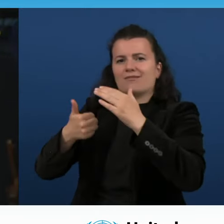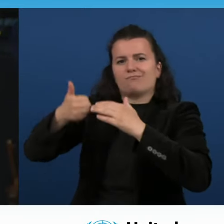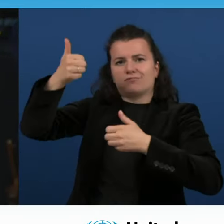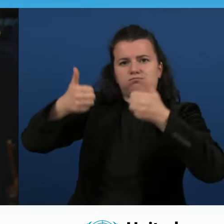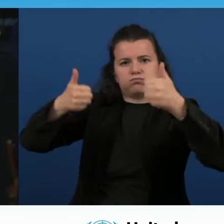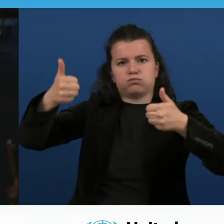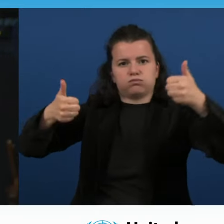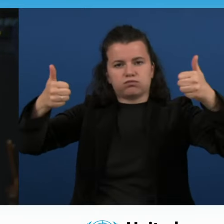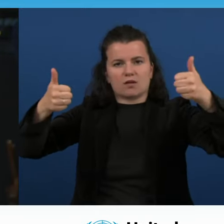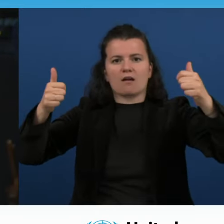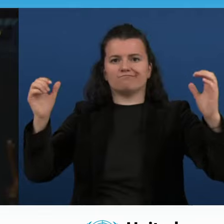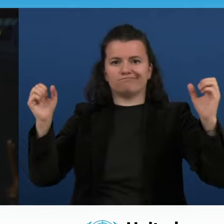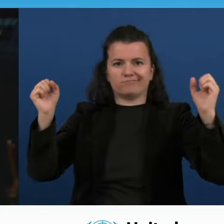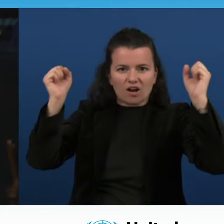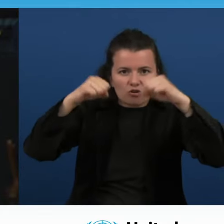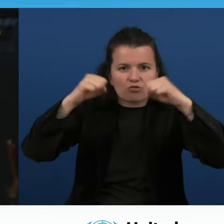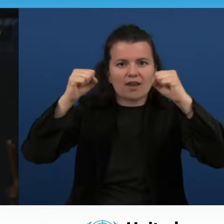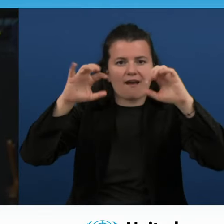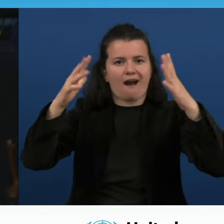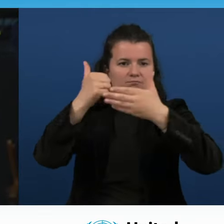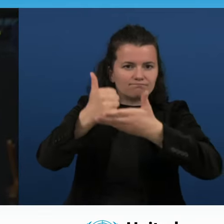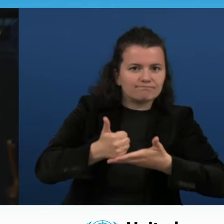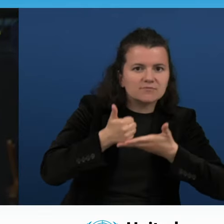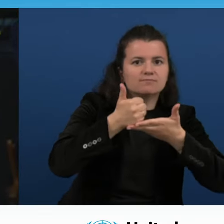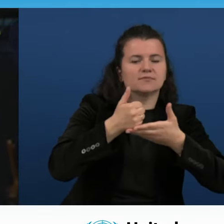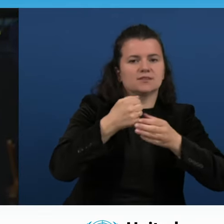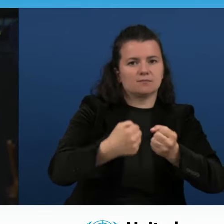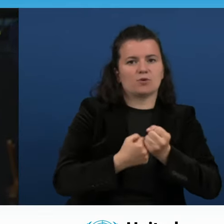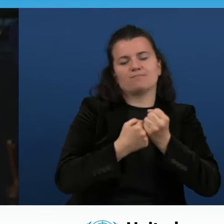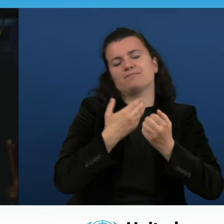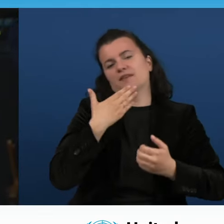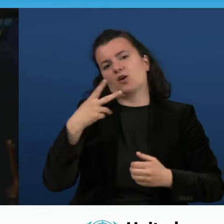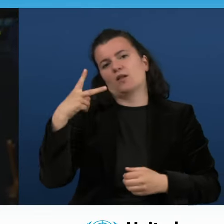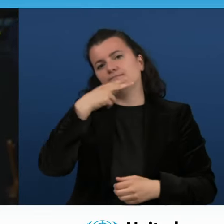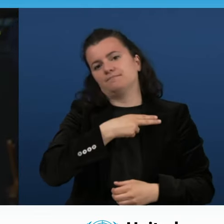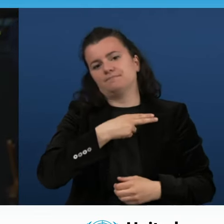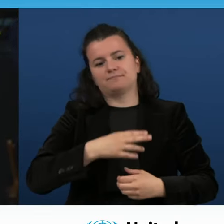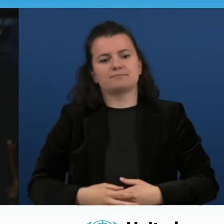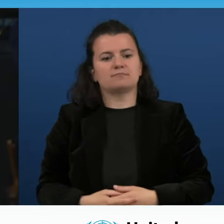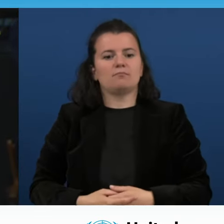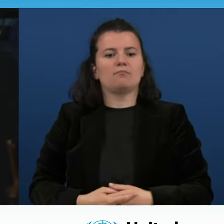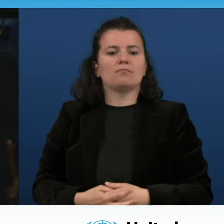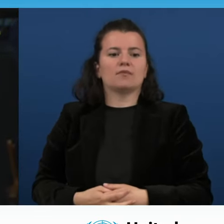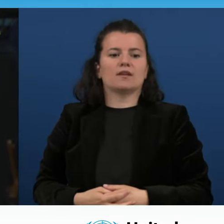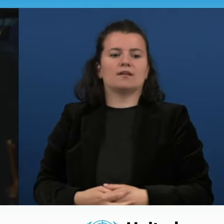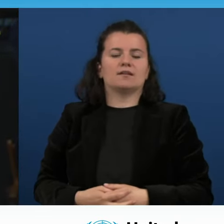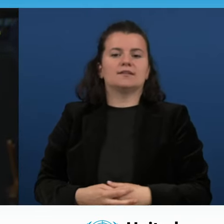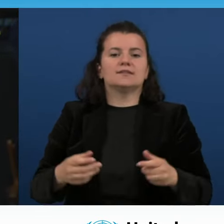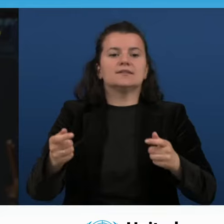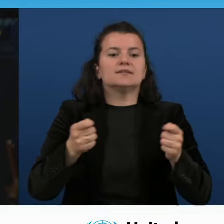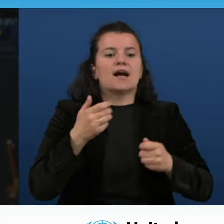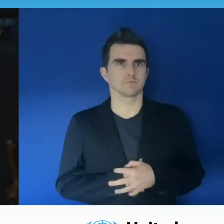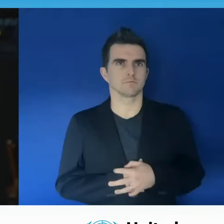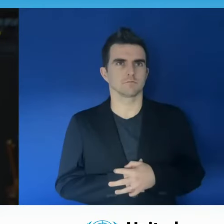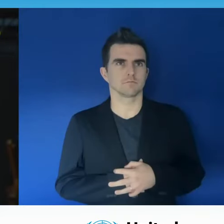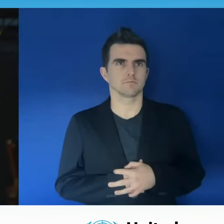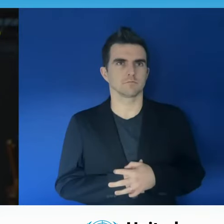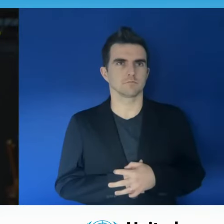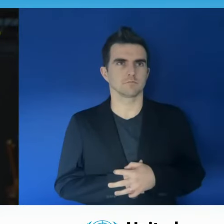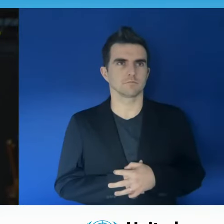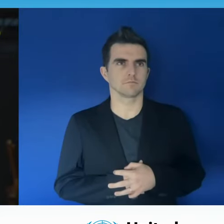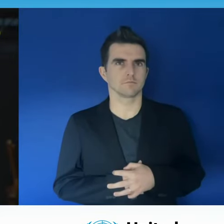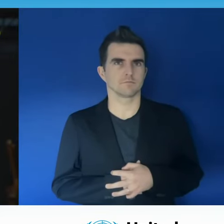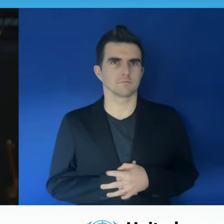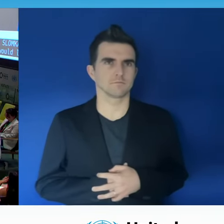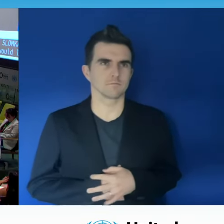And now, I'd like to invite His Excellency Mohamed Orman Bangura, Minister of Youth Affairs from Sierra